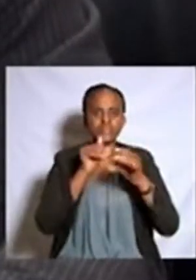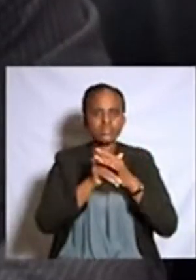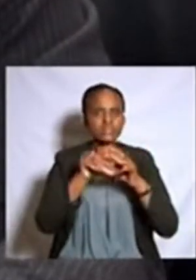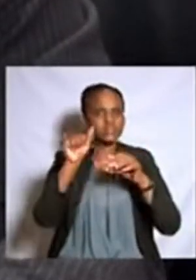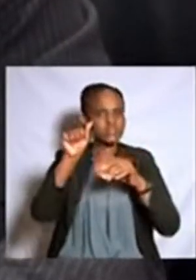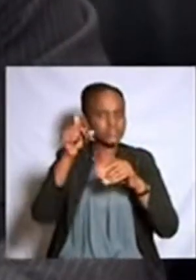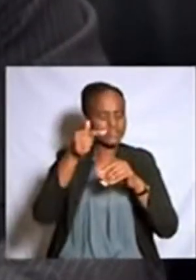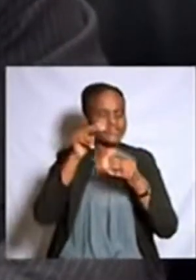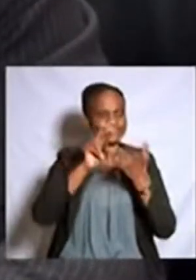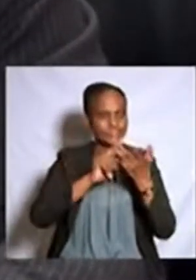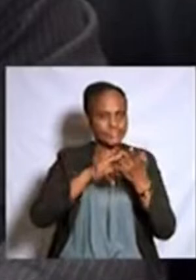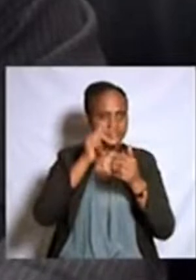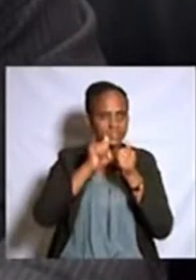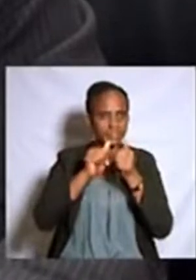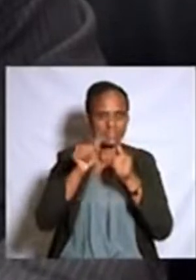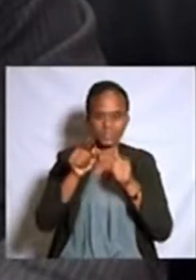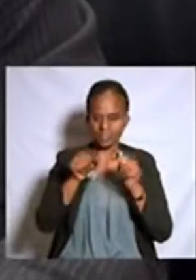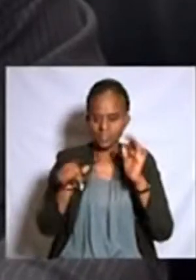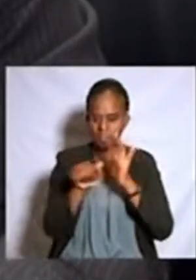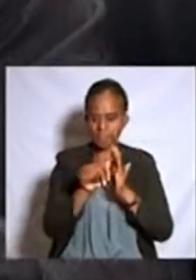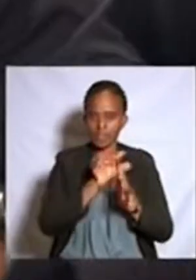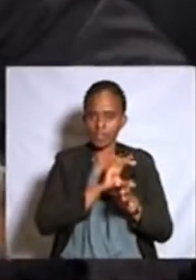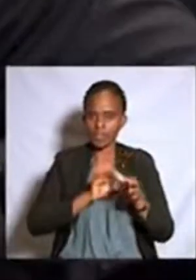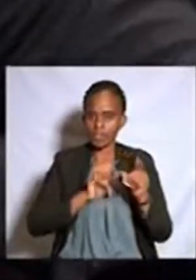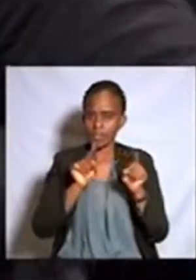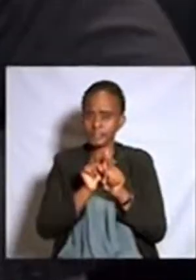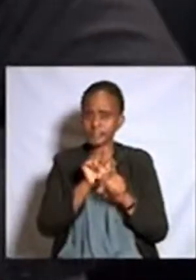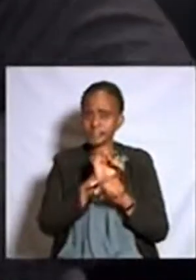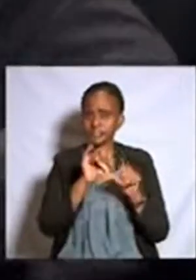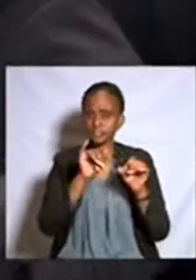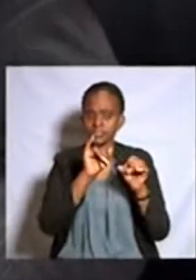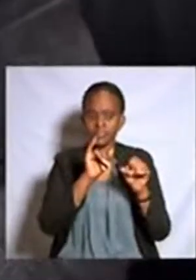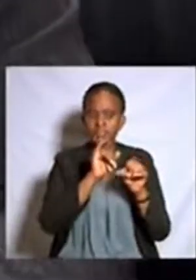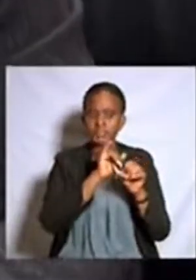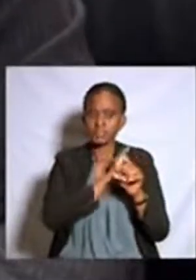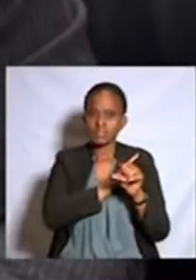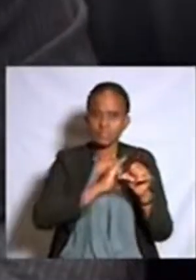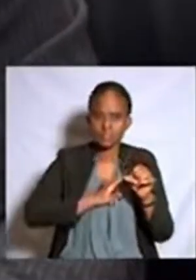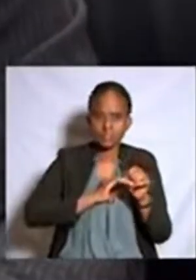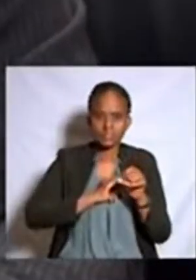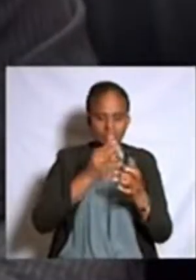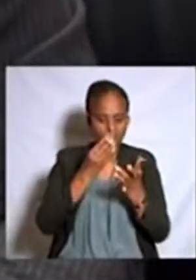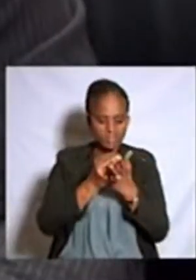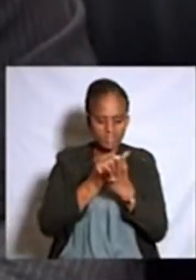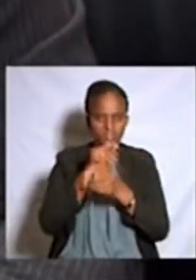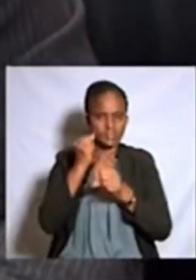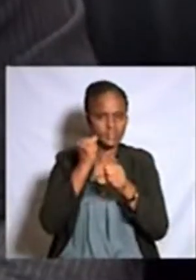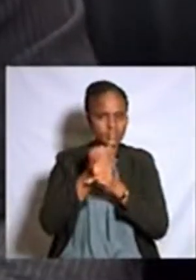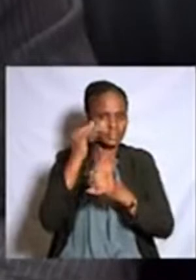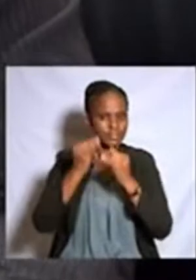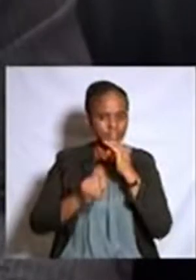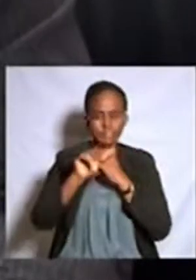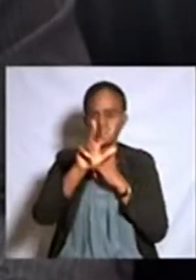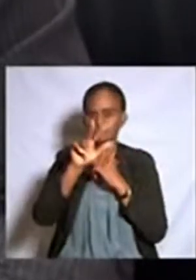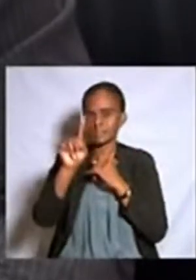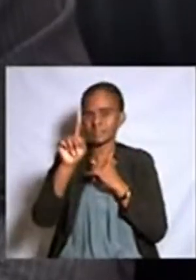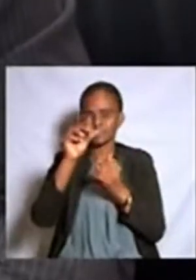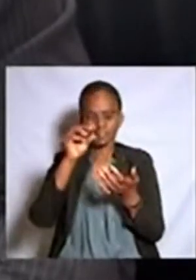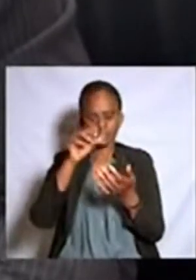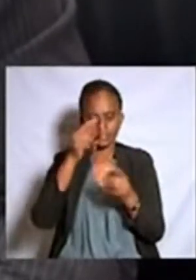report on accounts for parastatal bodies and statutory institutions for the financial year ended 31st December